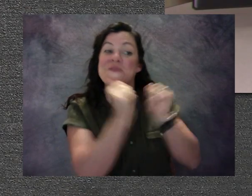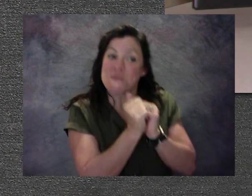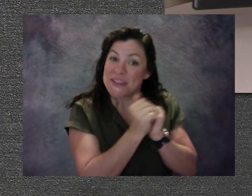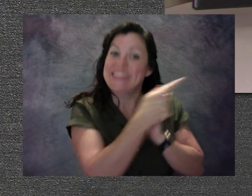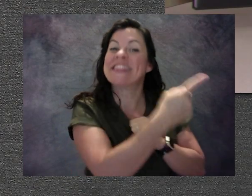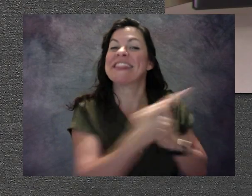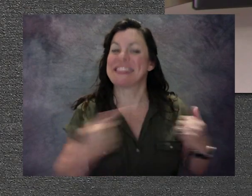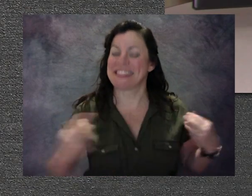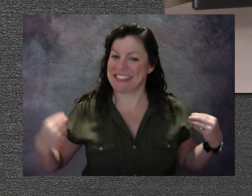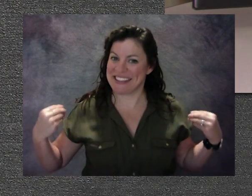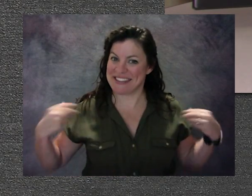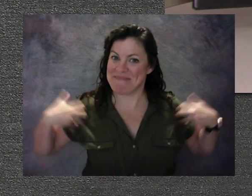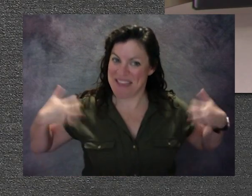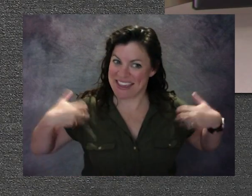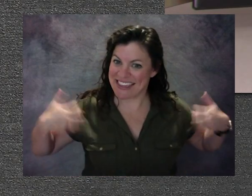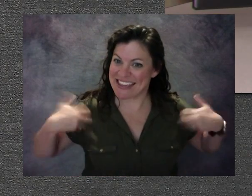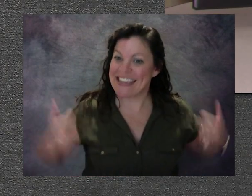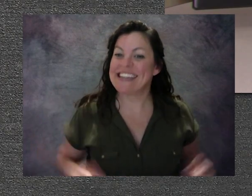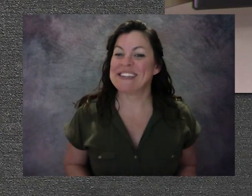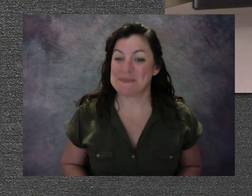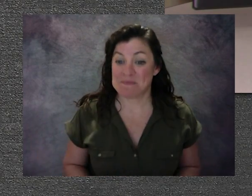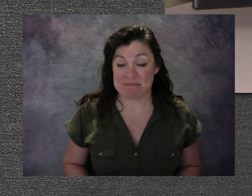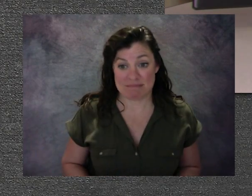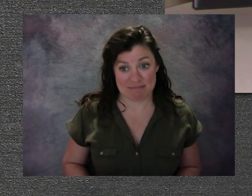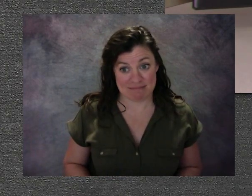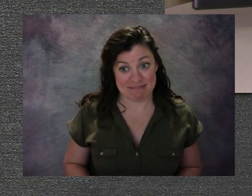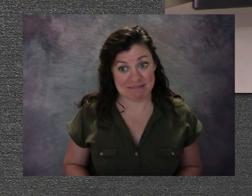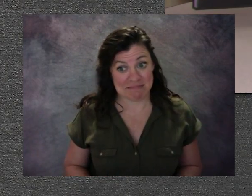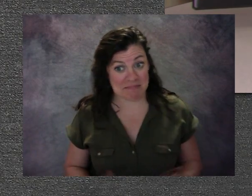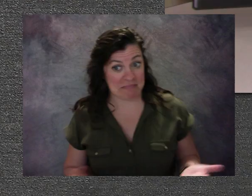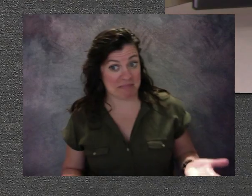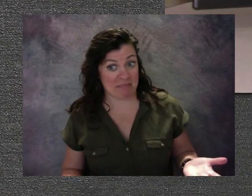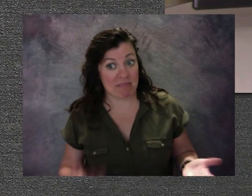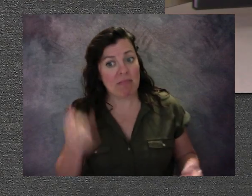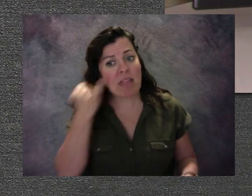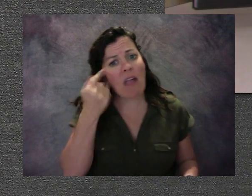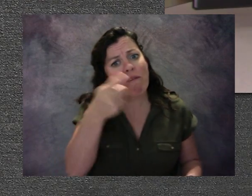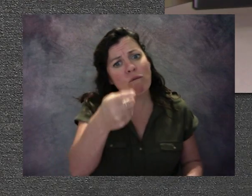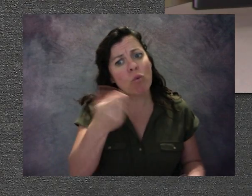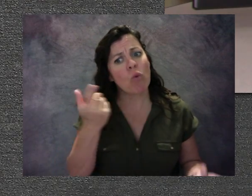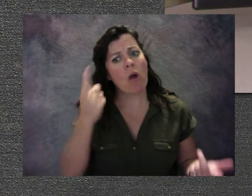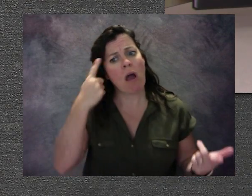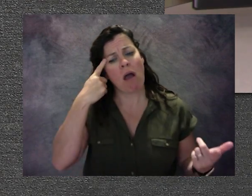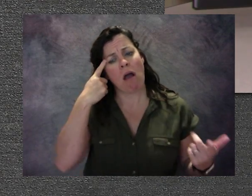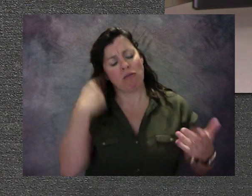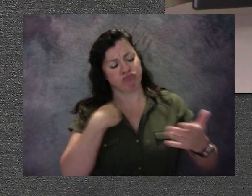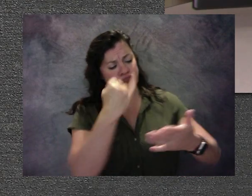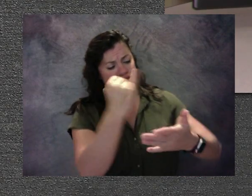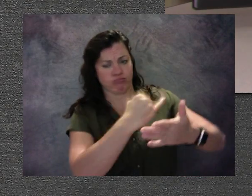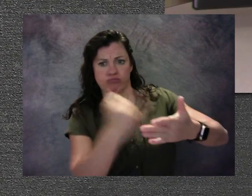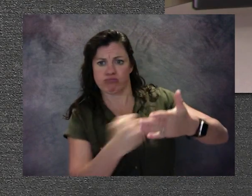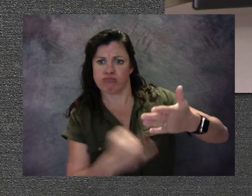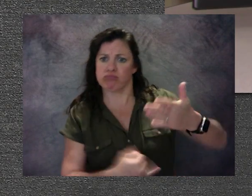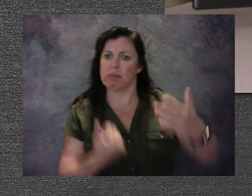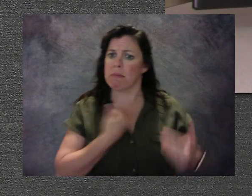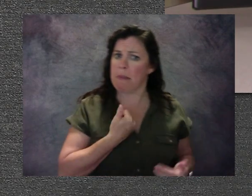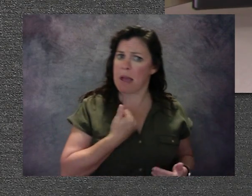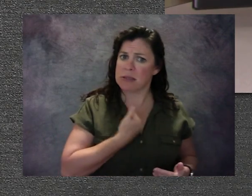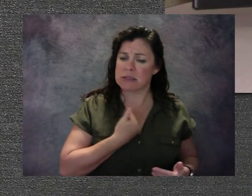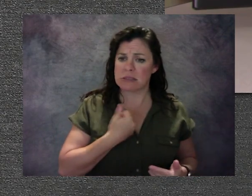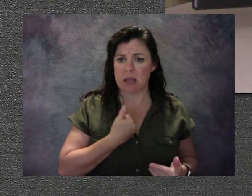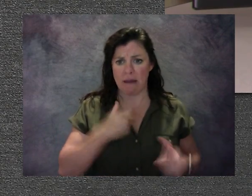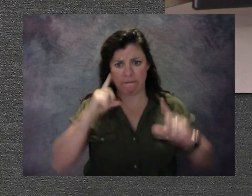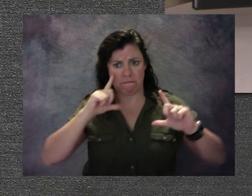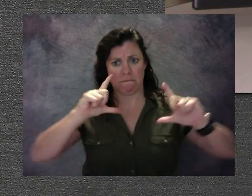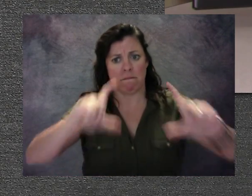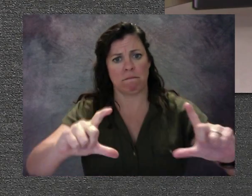If you had to do a picture of yourself, a self-portrait, what kind of animal would you include? If you don't